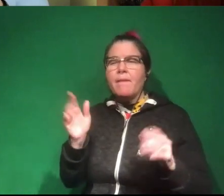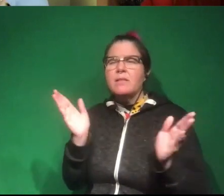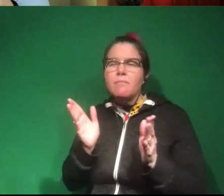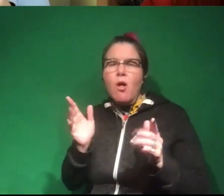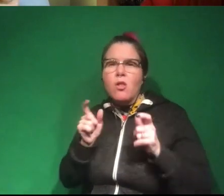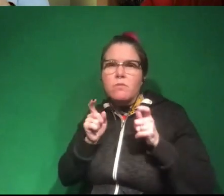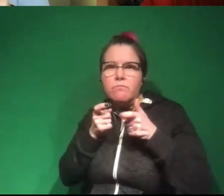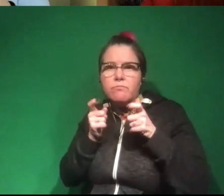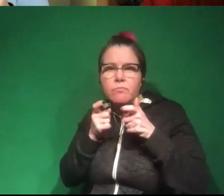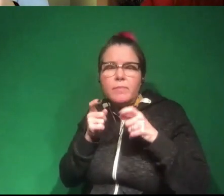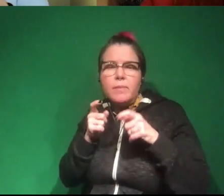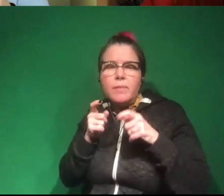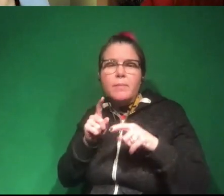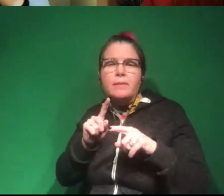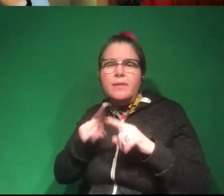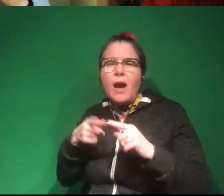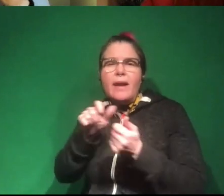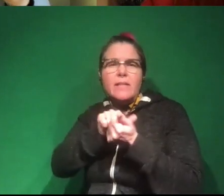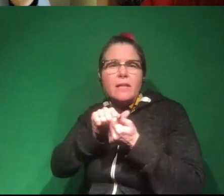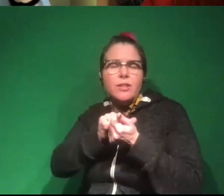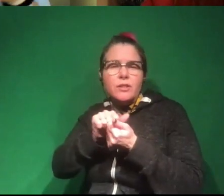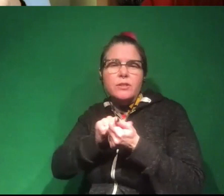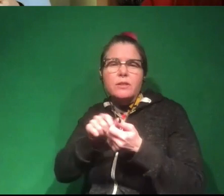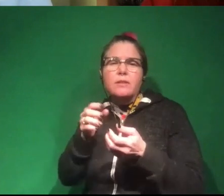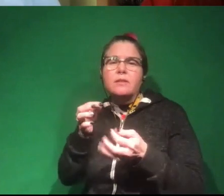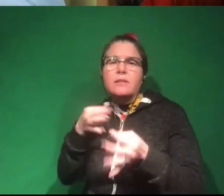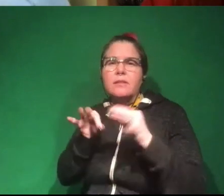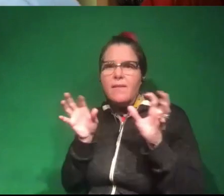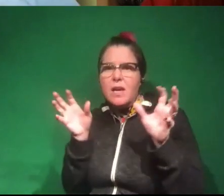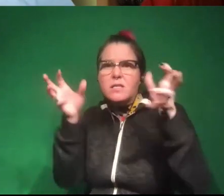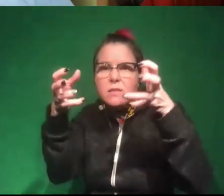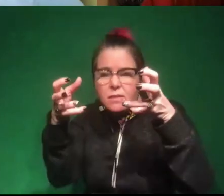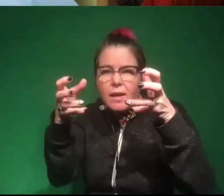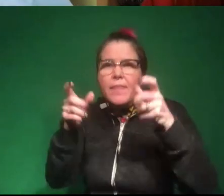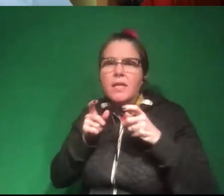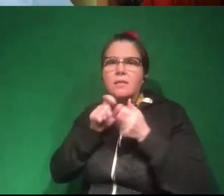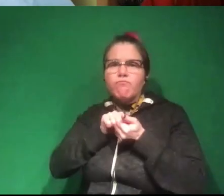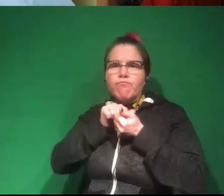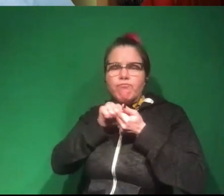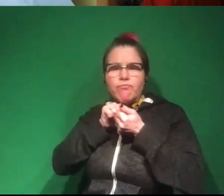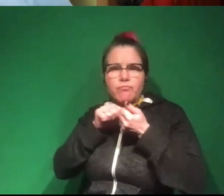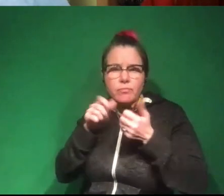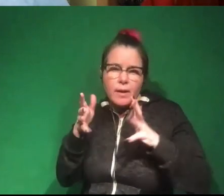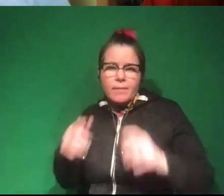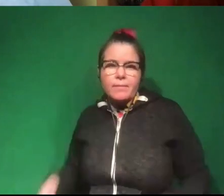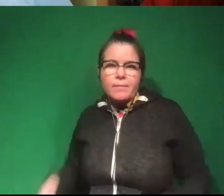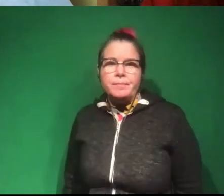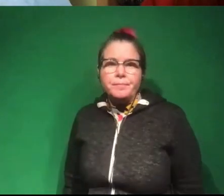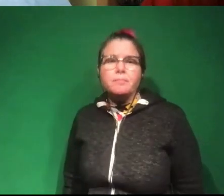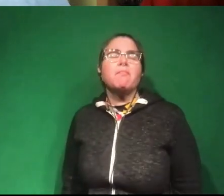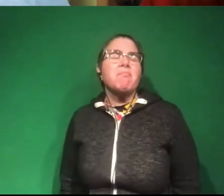jaws that might do some more of the digestion as opposed to like the grappling and grabbing that the big mandibles do.